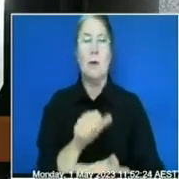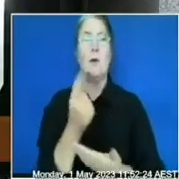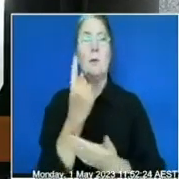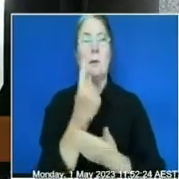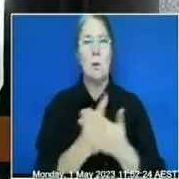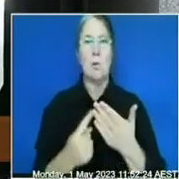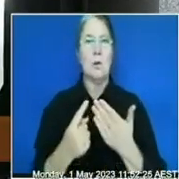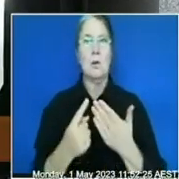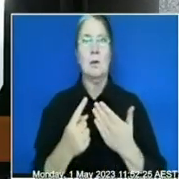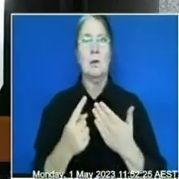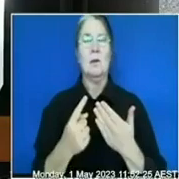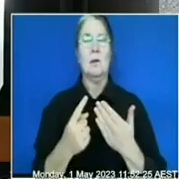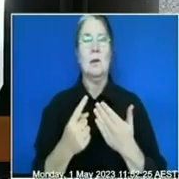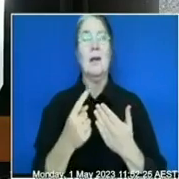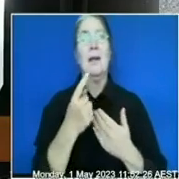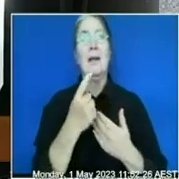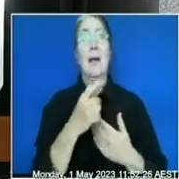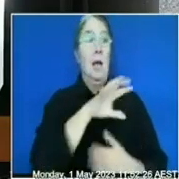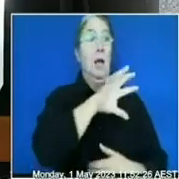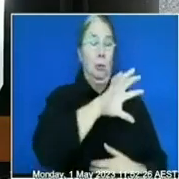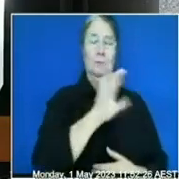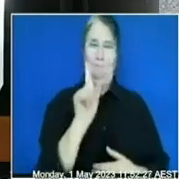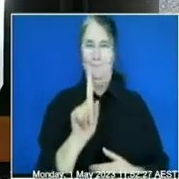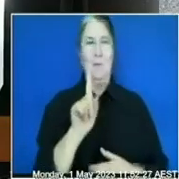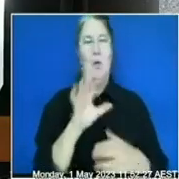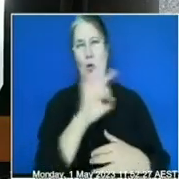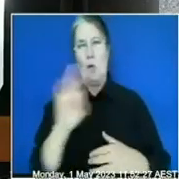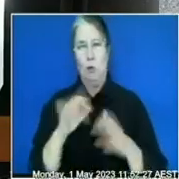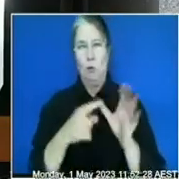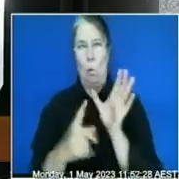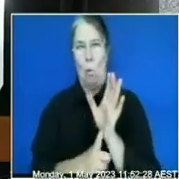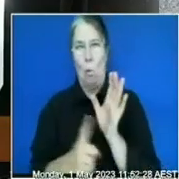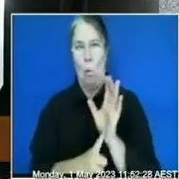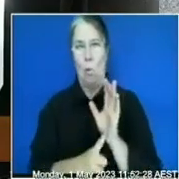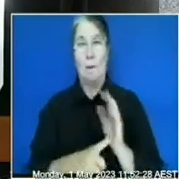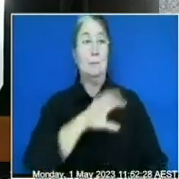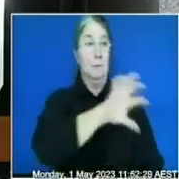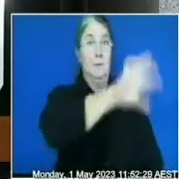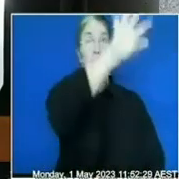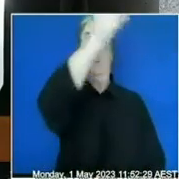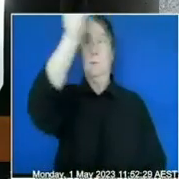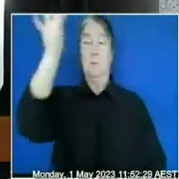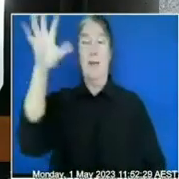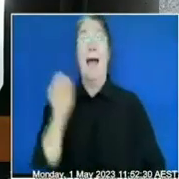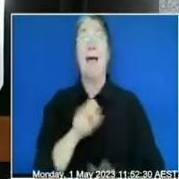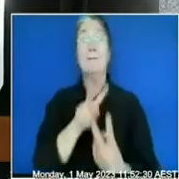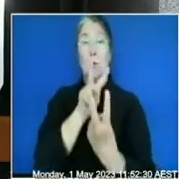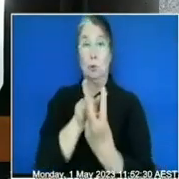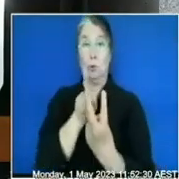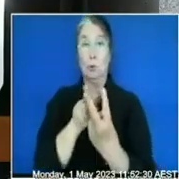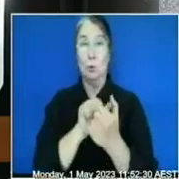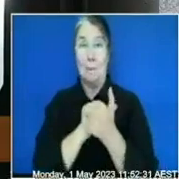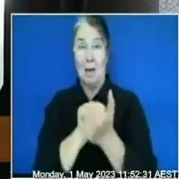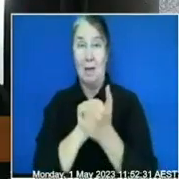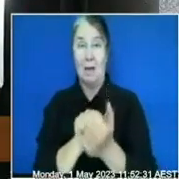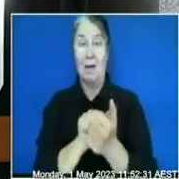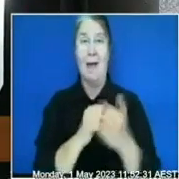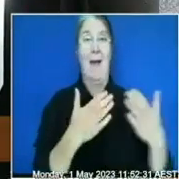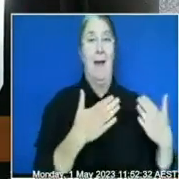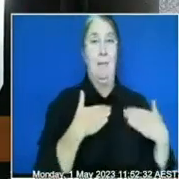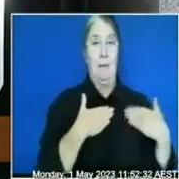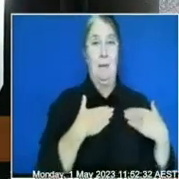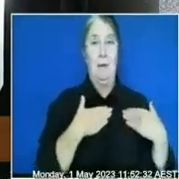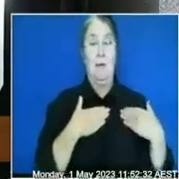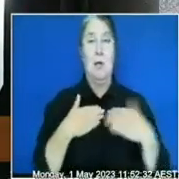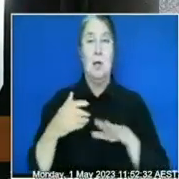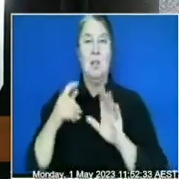supporting the outreach team. And in some places they were still operationalising, they were still recruiting. Something in my eye. Take